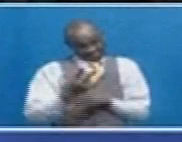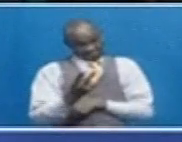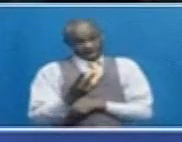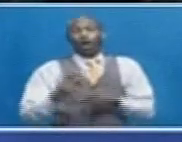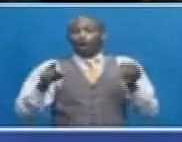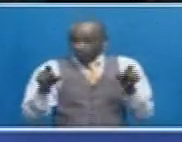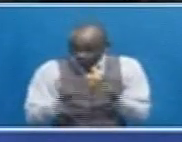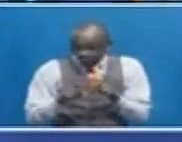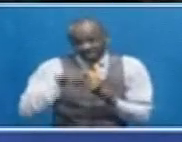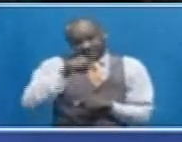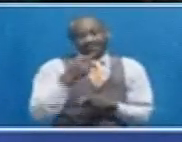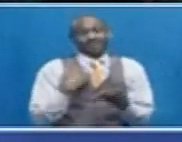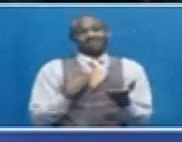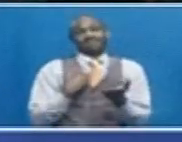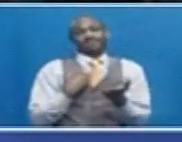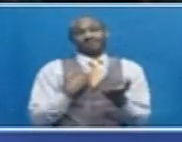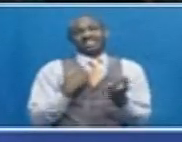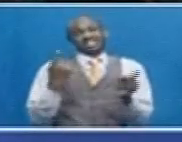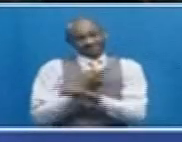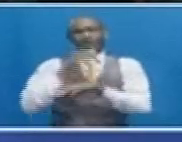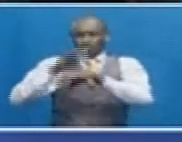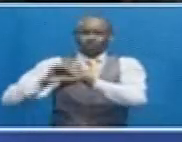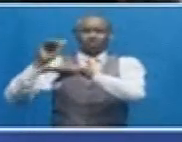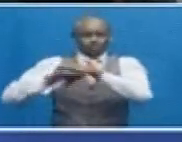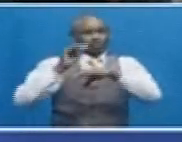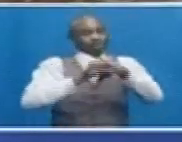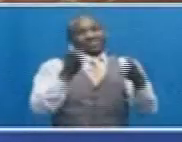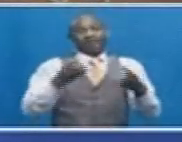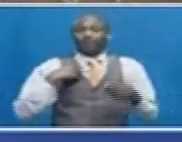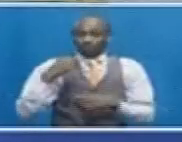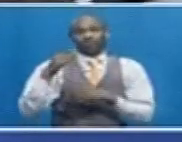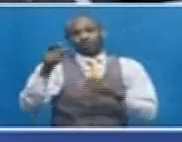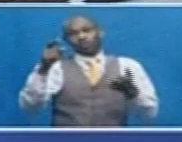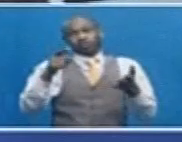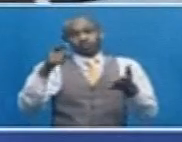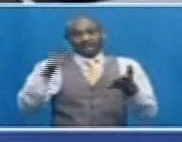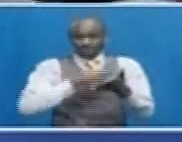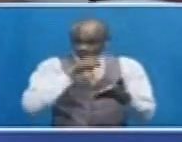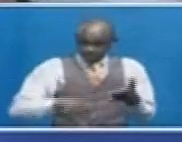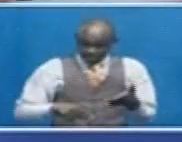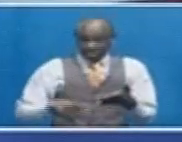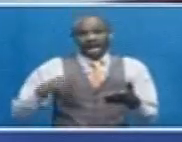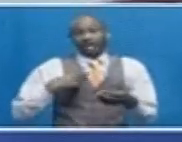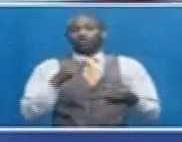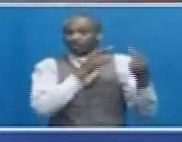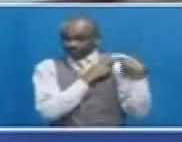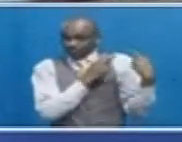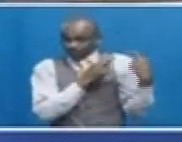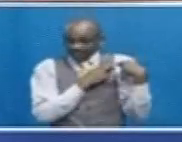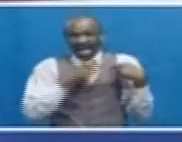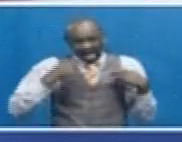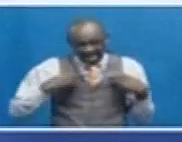It also has a lot of other good provision for reconciliation, accountability,